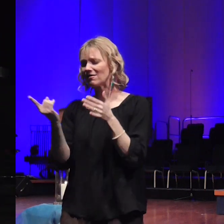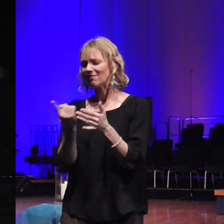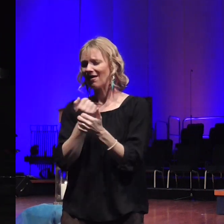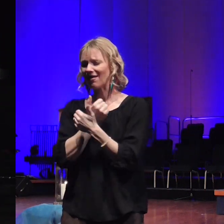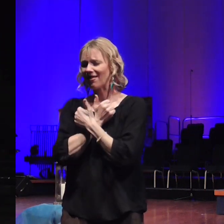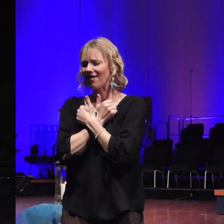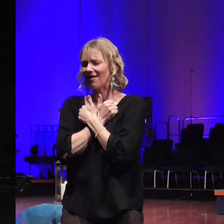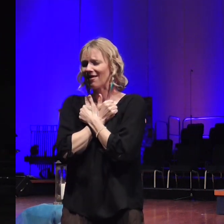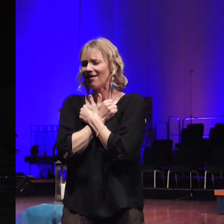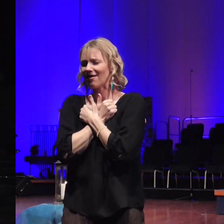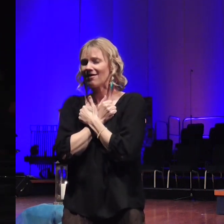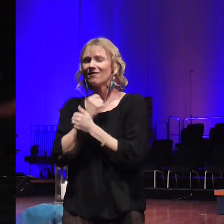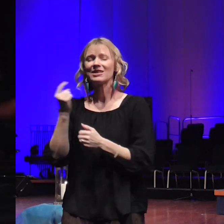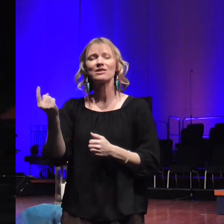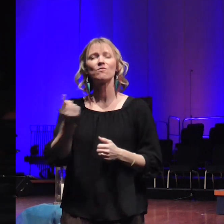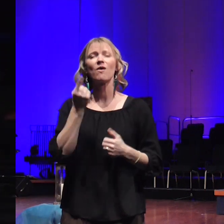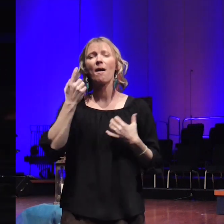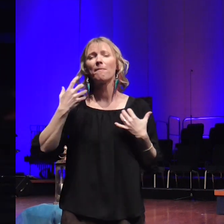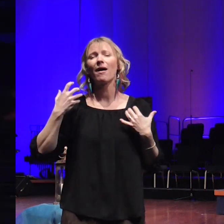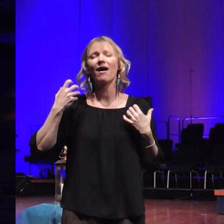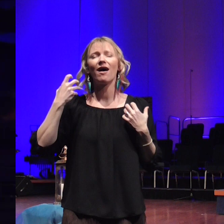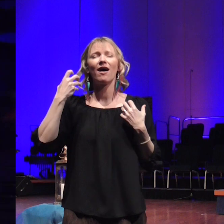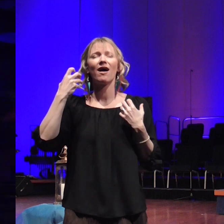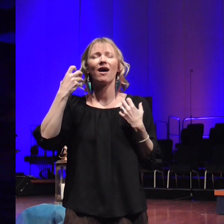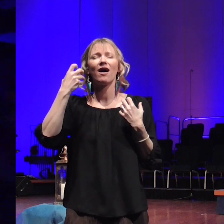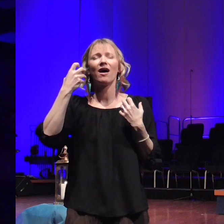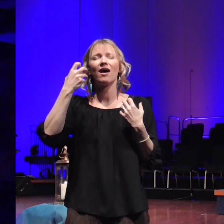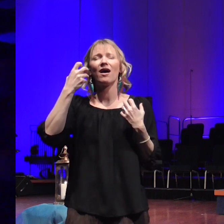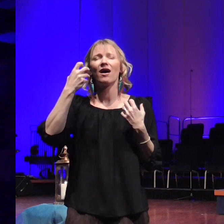a one power.